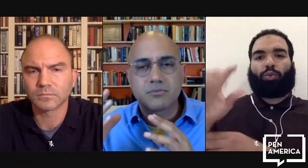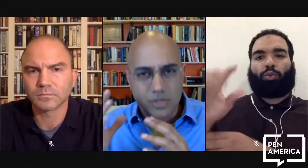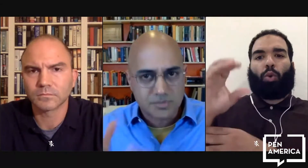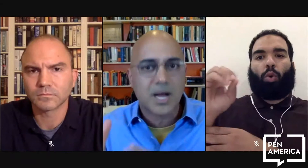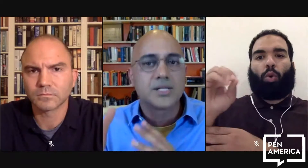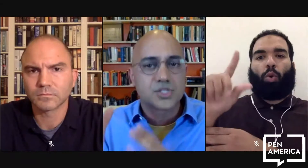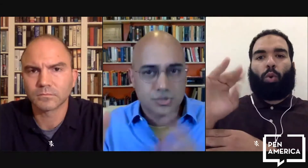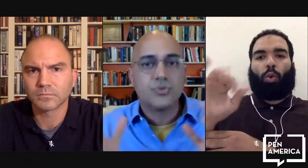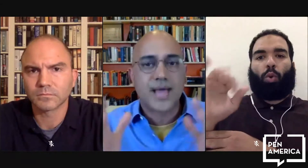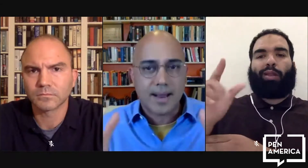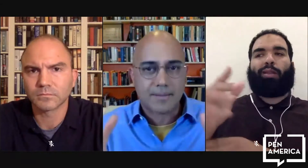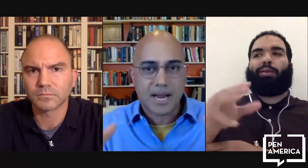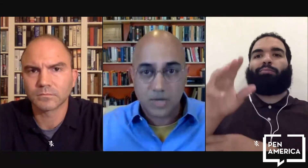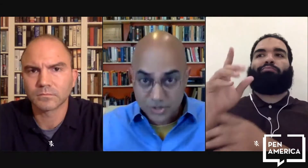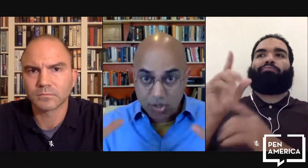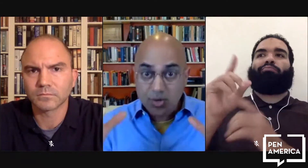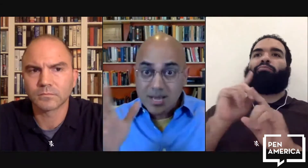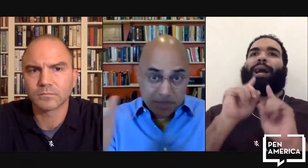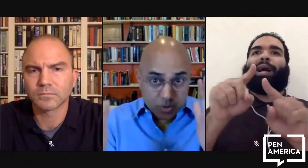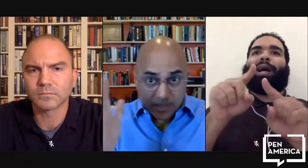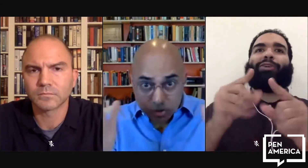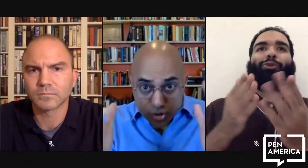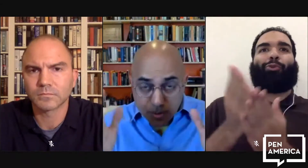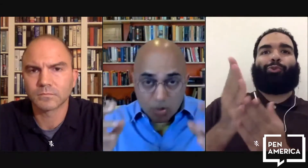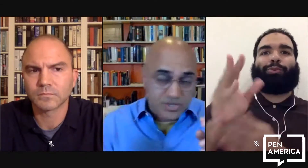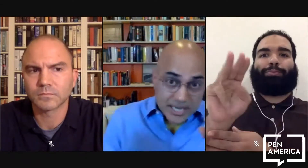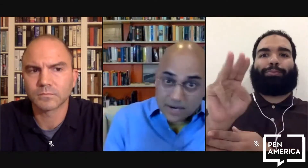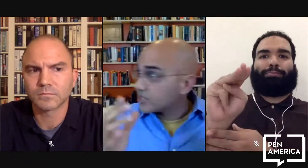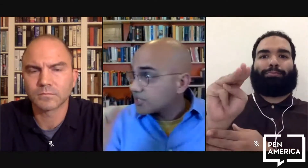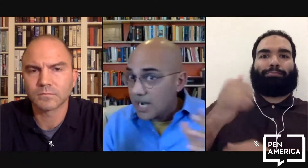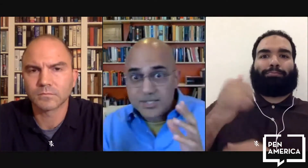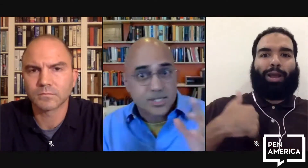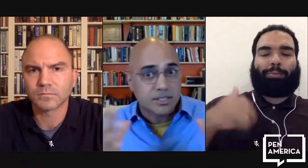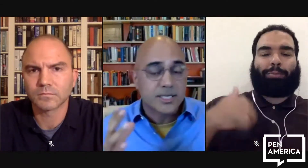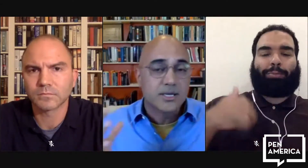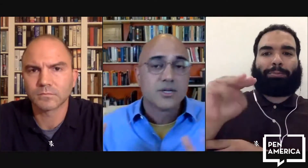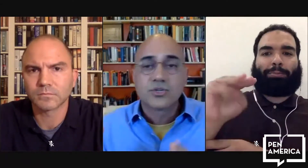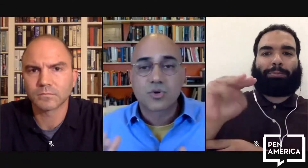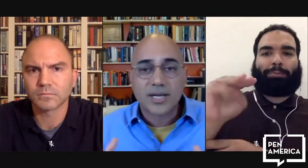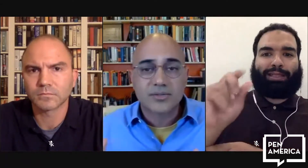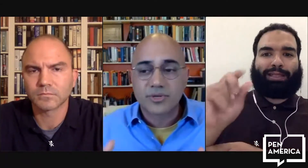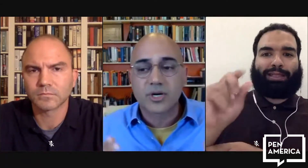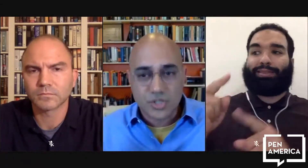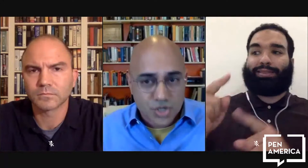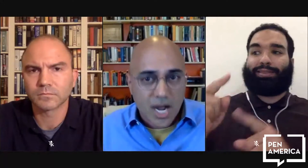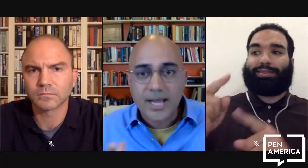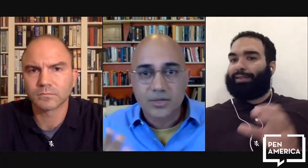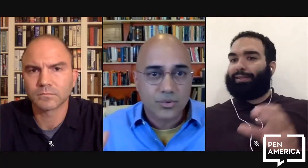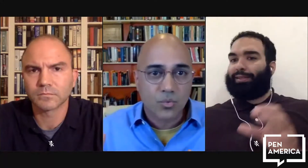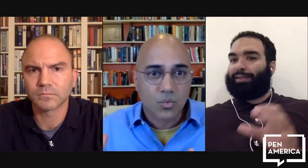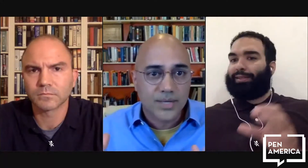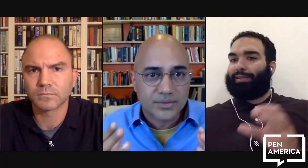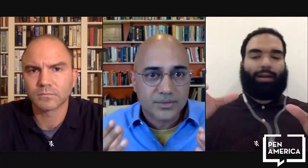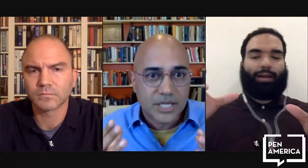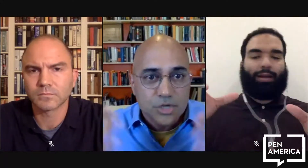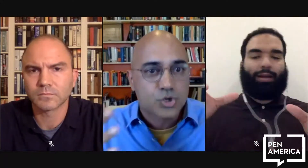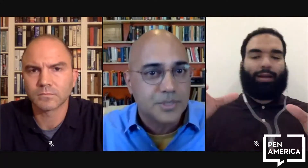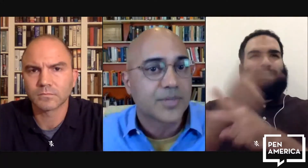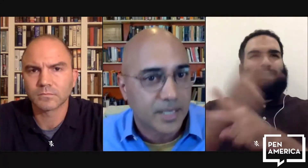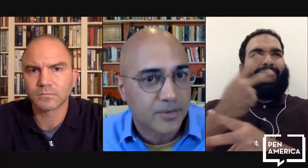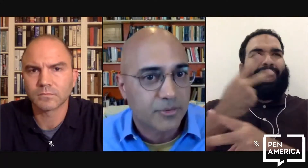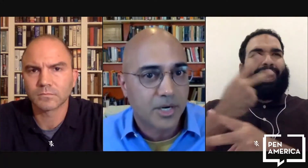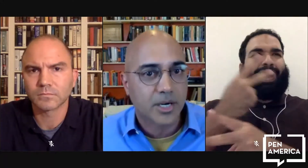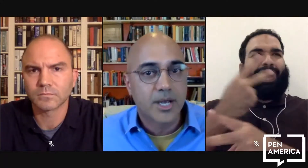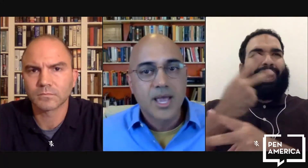militant response to that power. And so between those two poles, the narrator's constantly trying to figure out as a child what he should